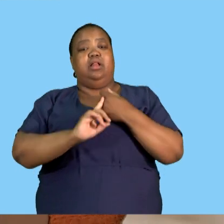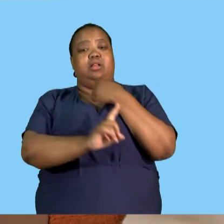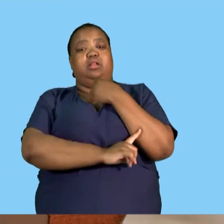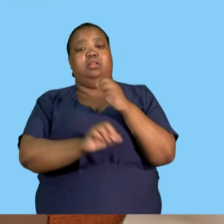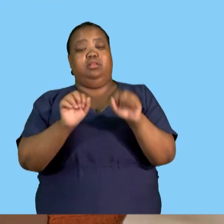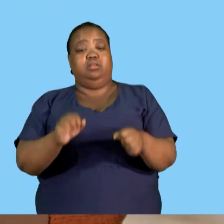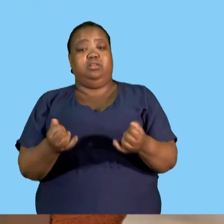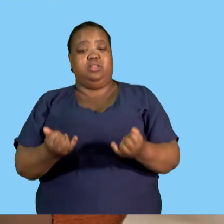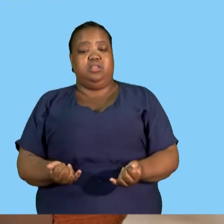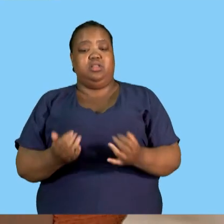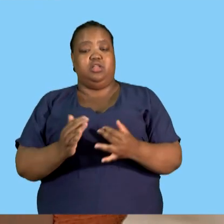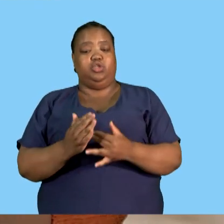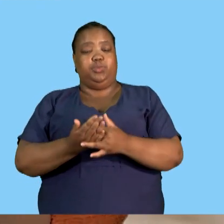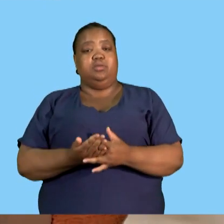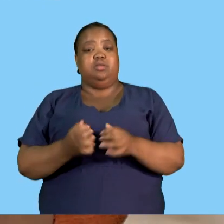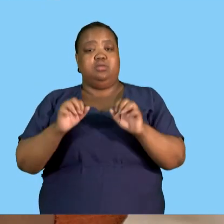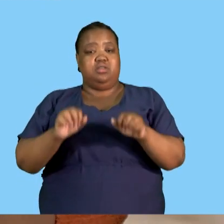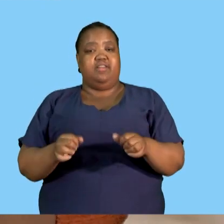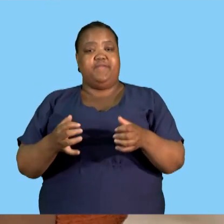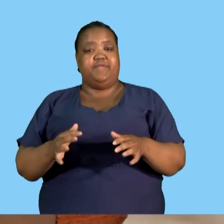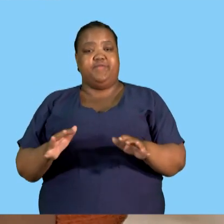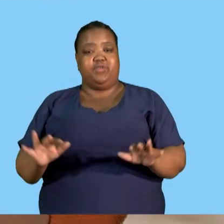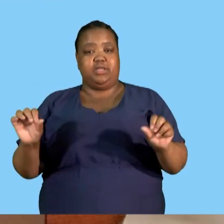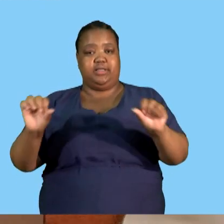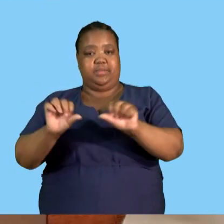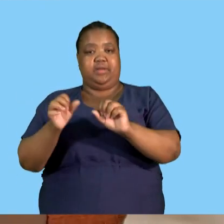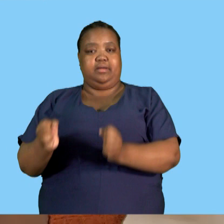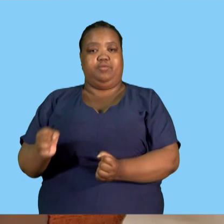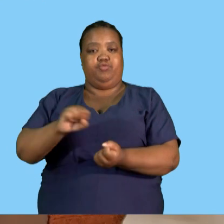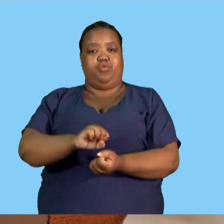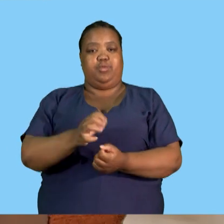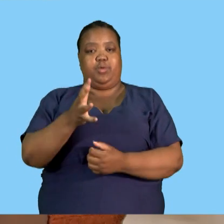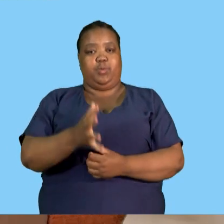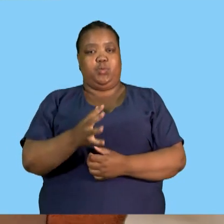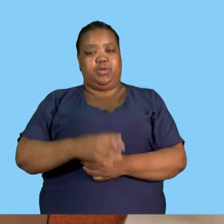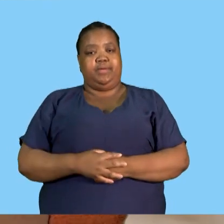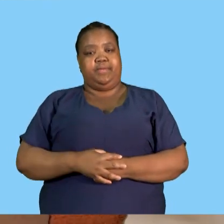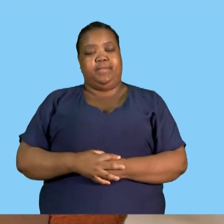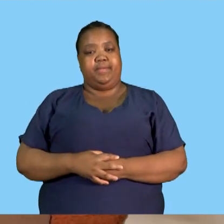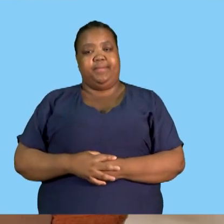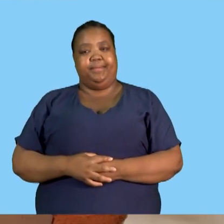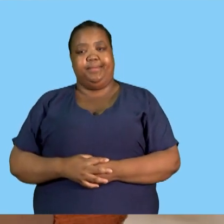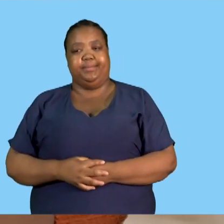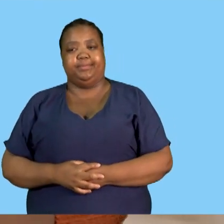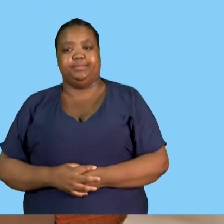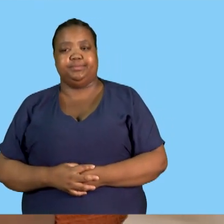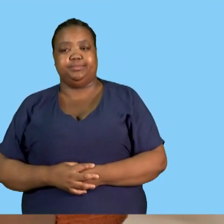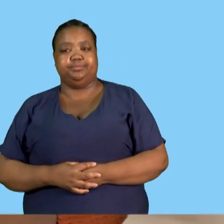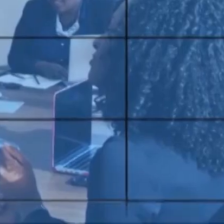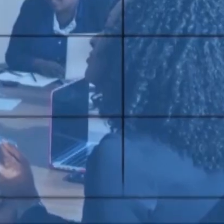take a quick short break and then we'll come back and wrap up. See you just now.